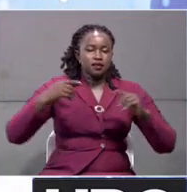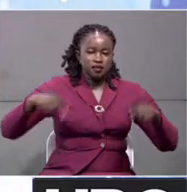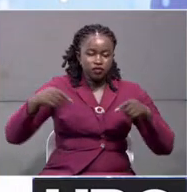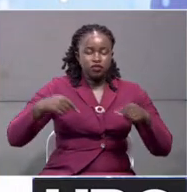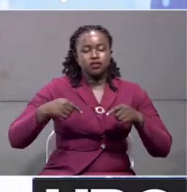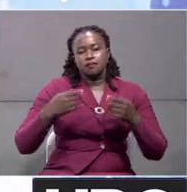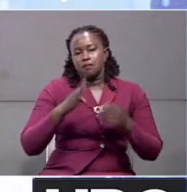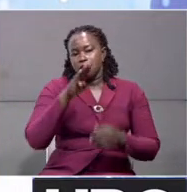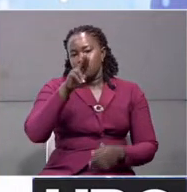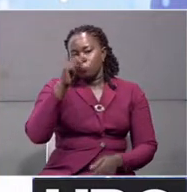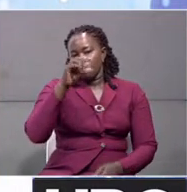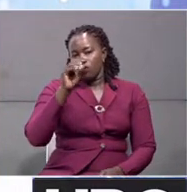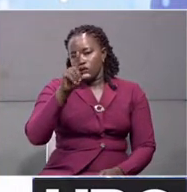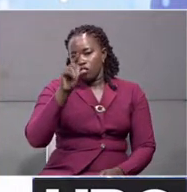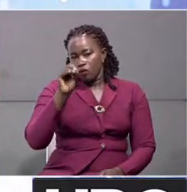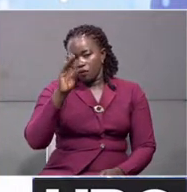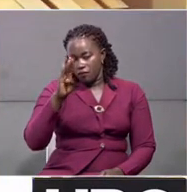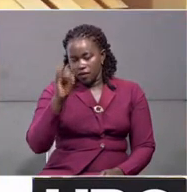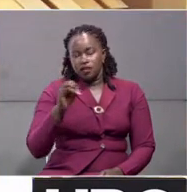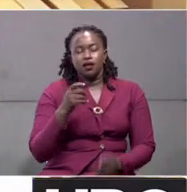suburb of Kampala.